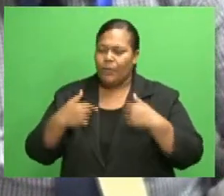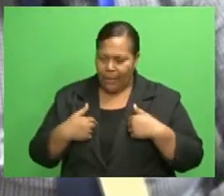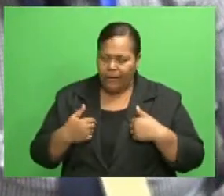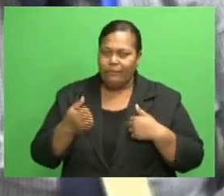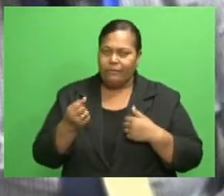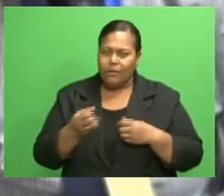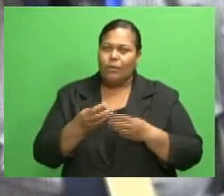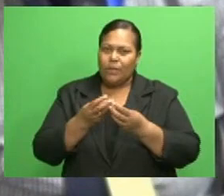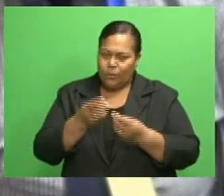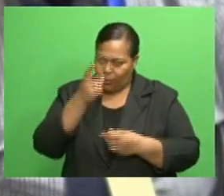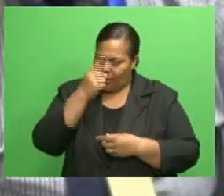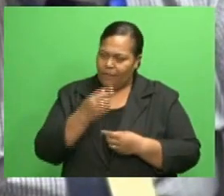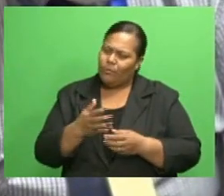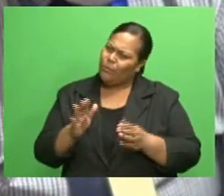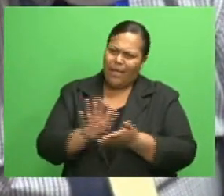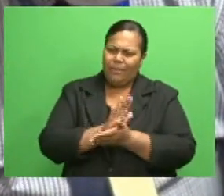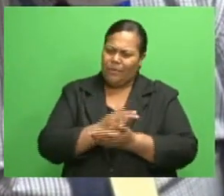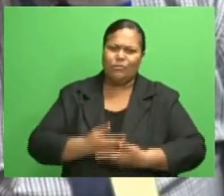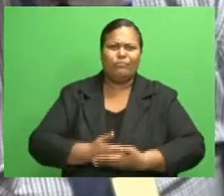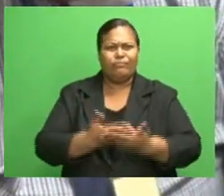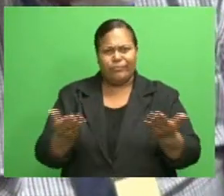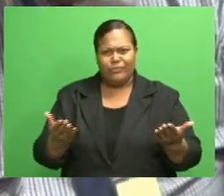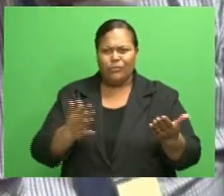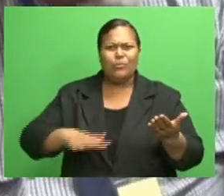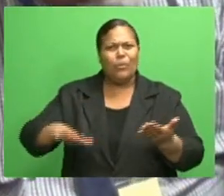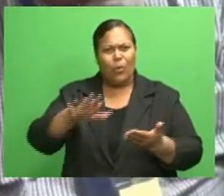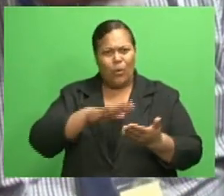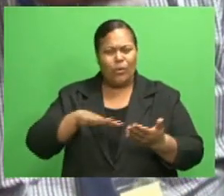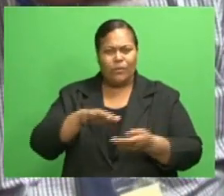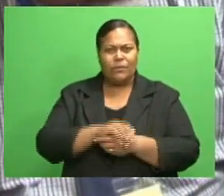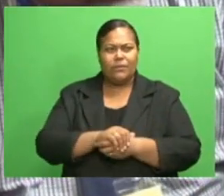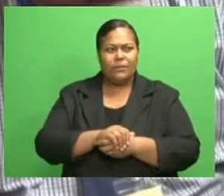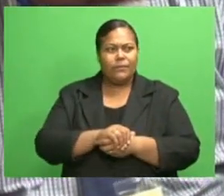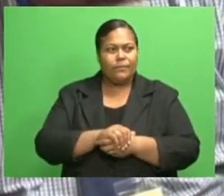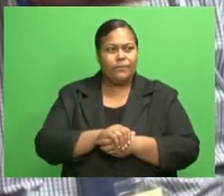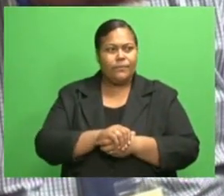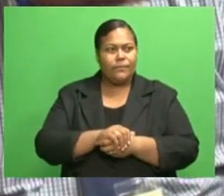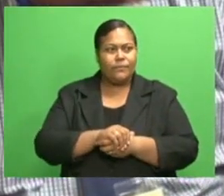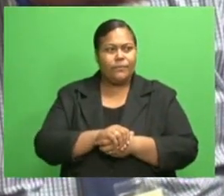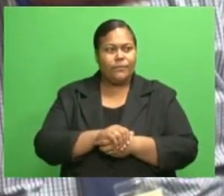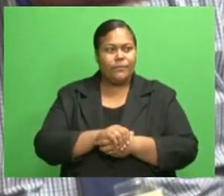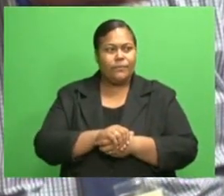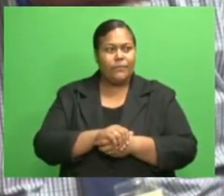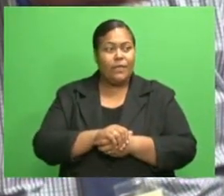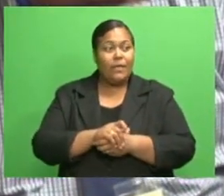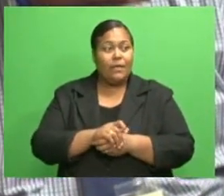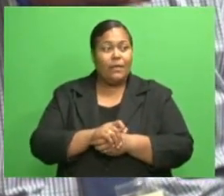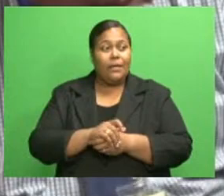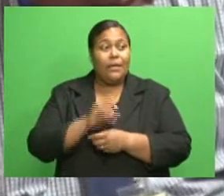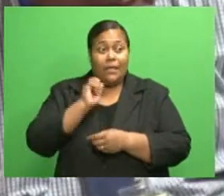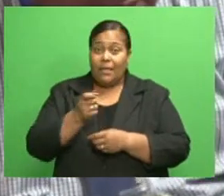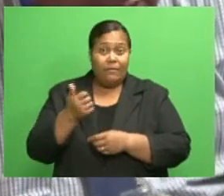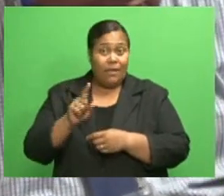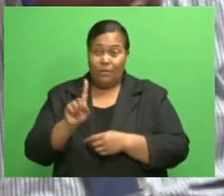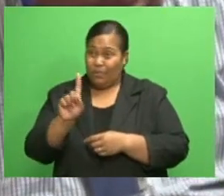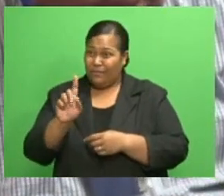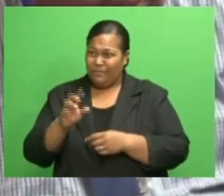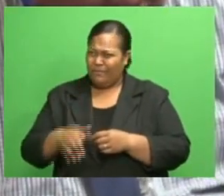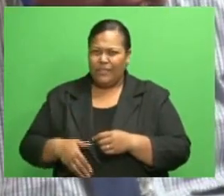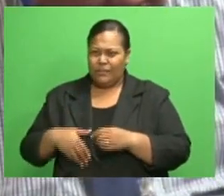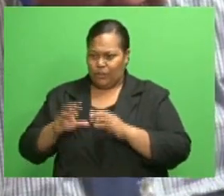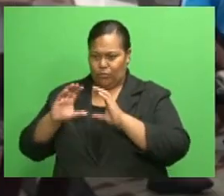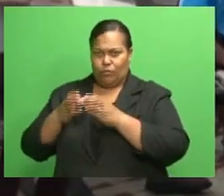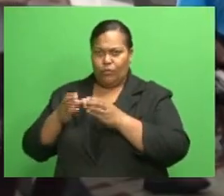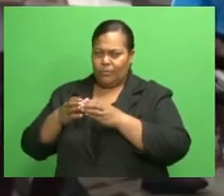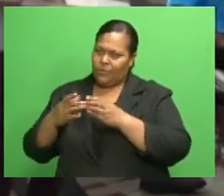we're more than happy to give it to everybody. And if anyone feels that the caucus should be in, we respect their view, we challenge it in